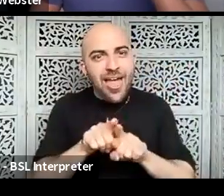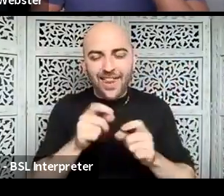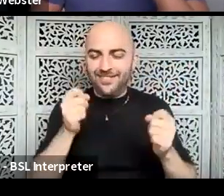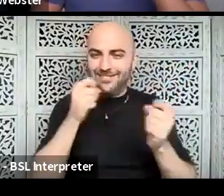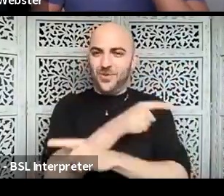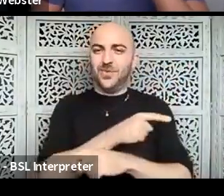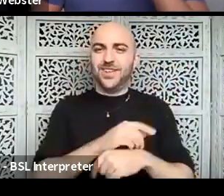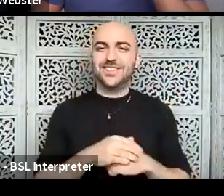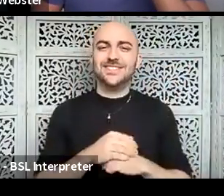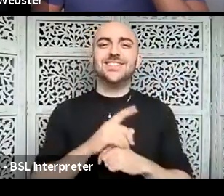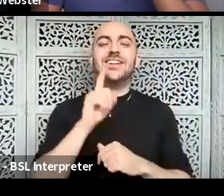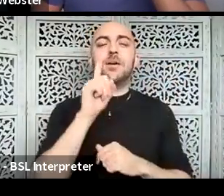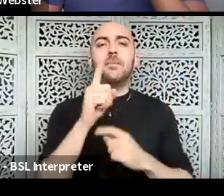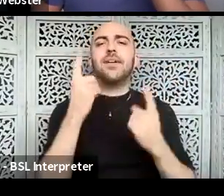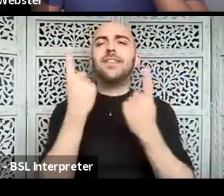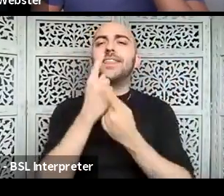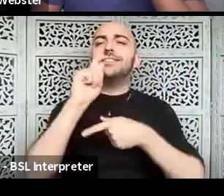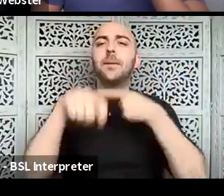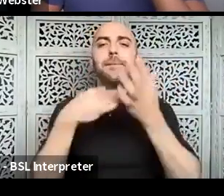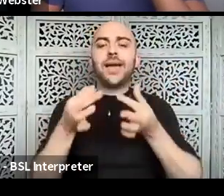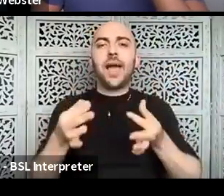of kept getting pushed back,